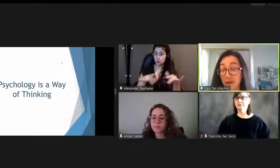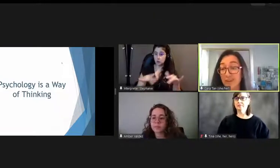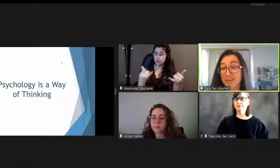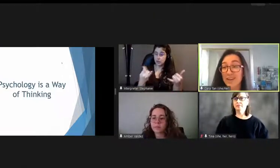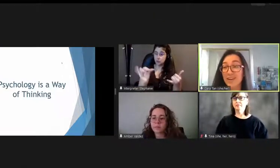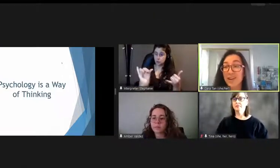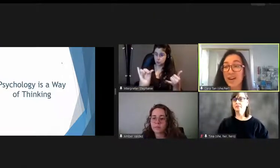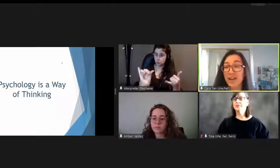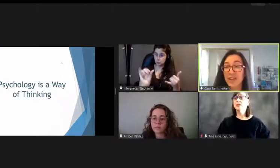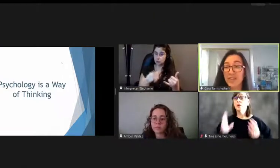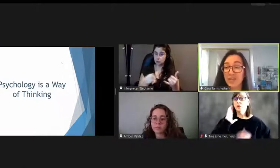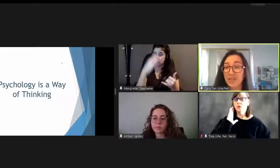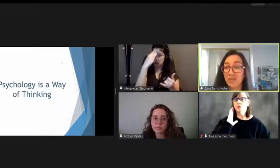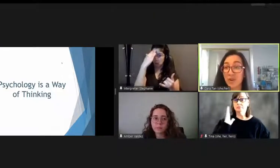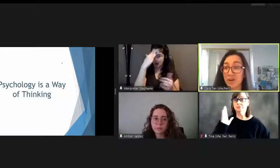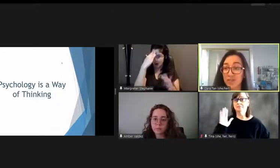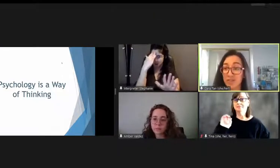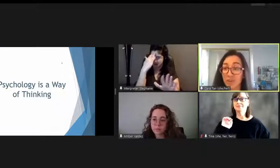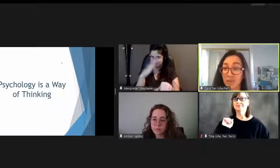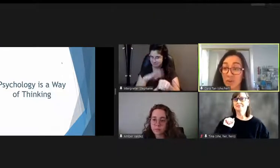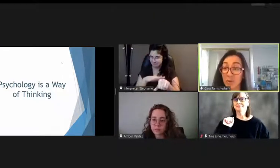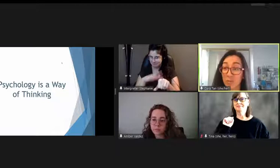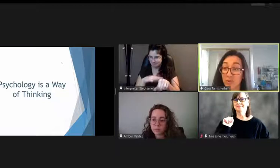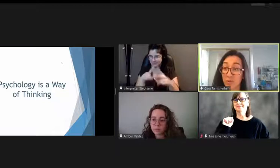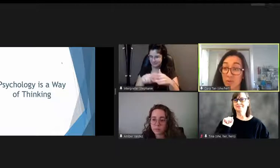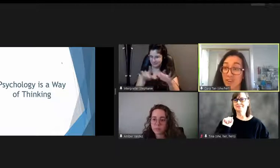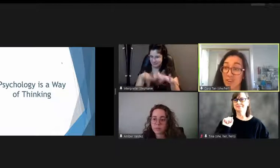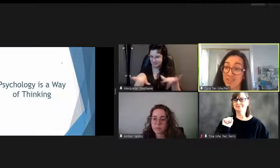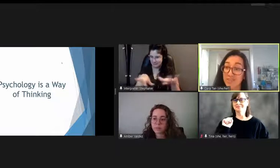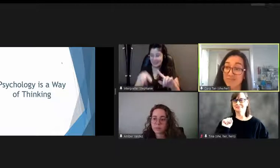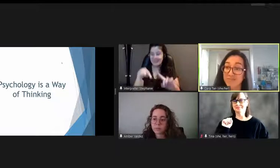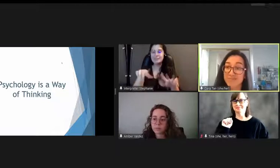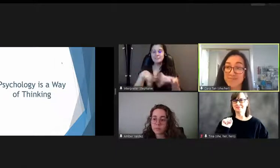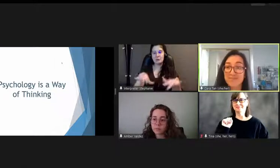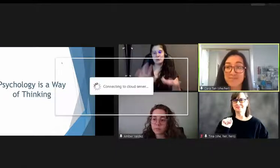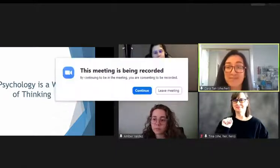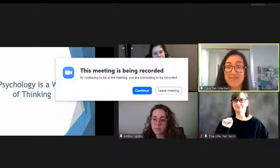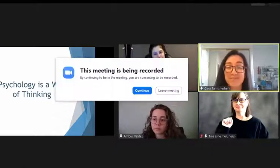all aware, and the recording of this video will be available on Canvas.